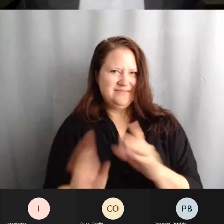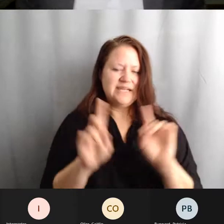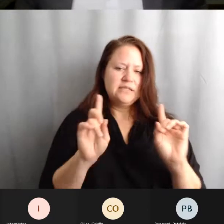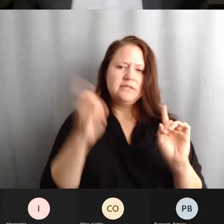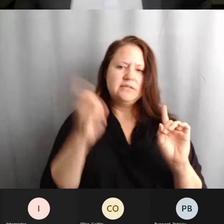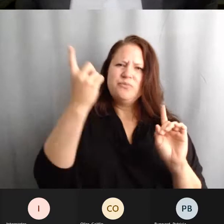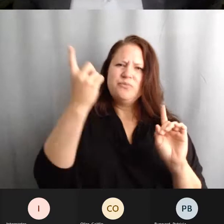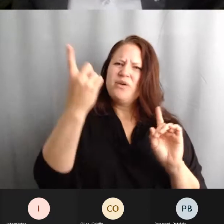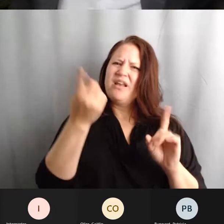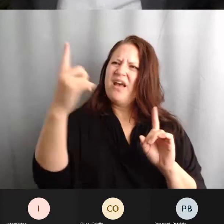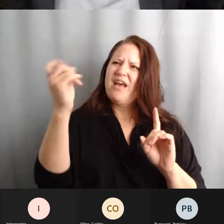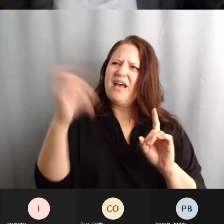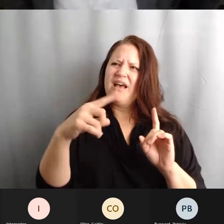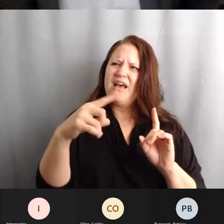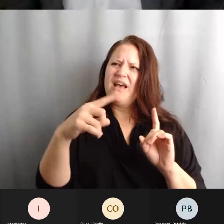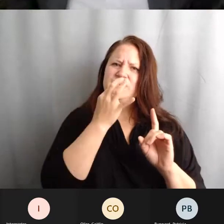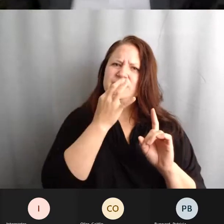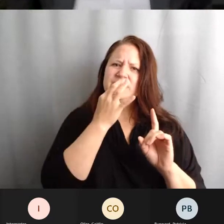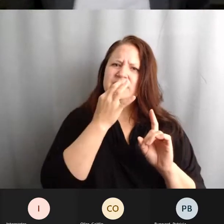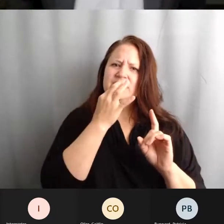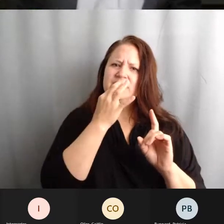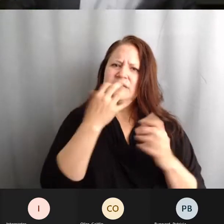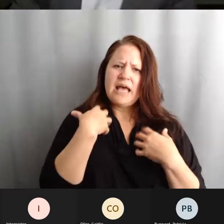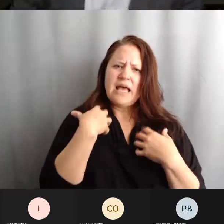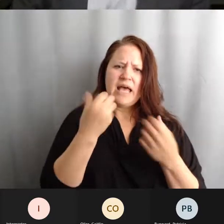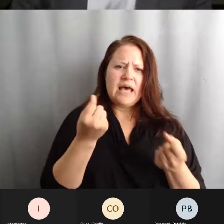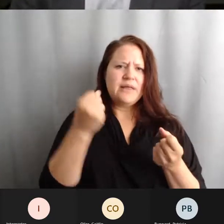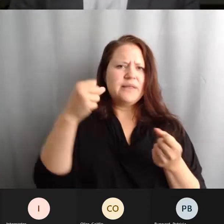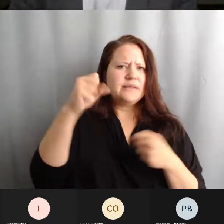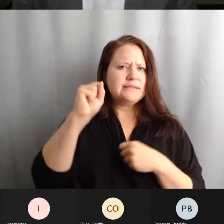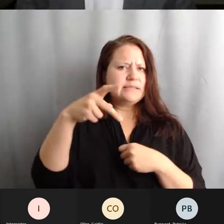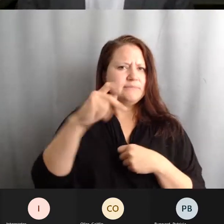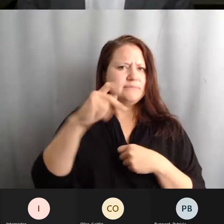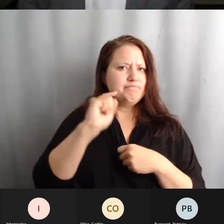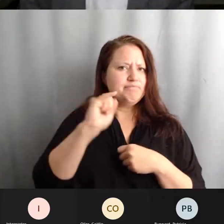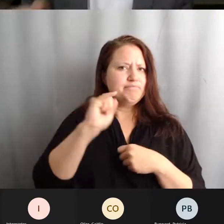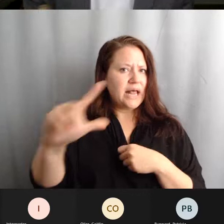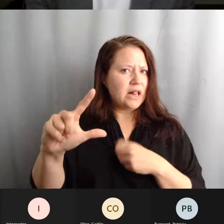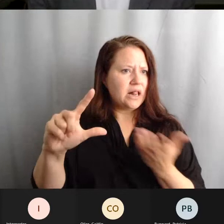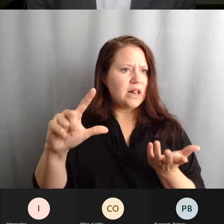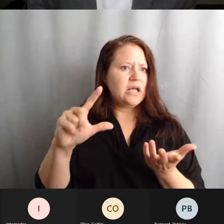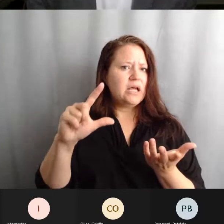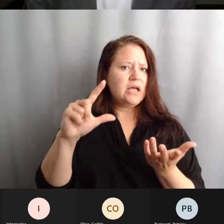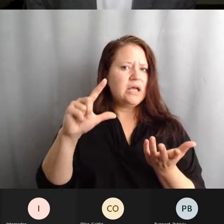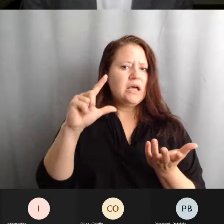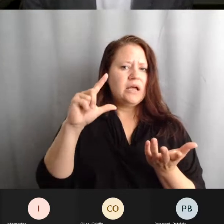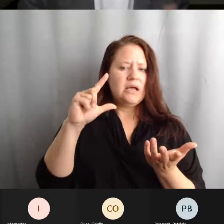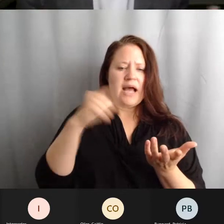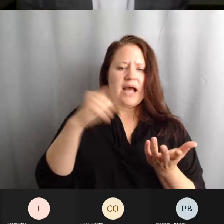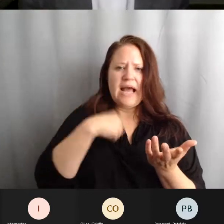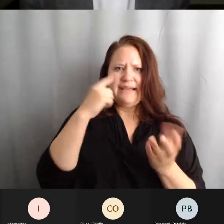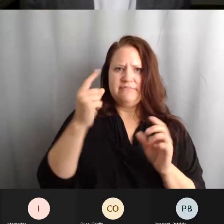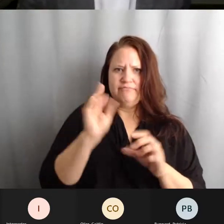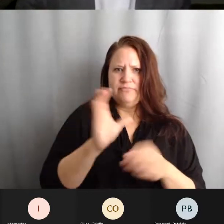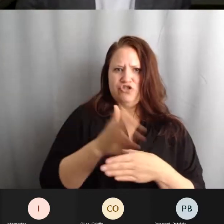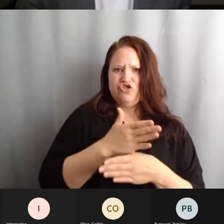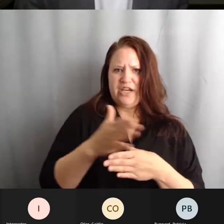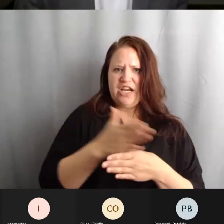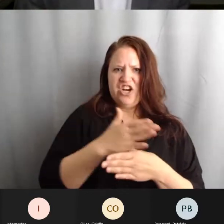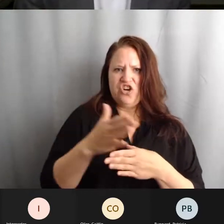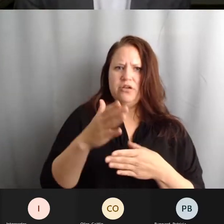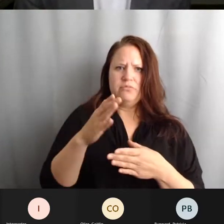Somebody asked about the upcoming House bill and what the ramifications of that are. I think Meredith shared in the chat earlier a little bit of a